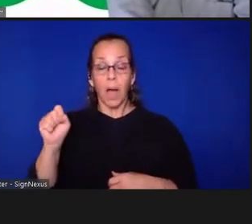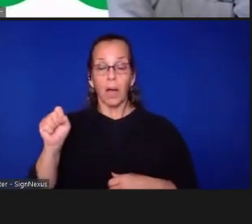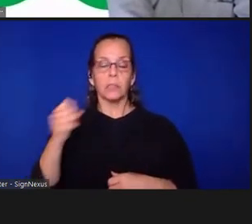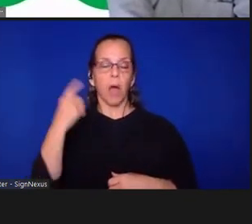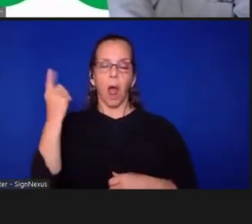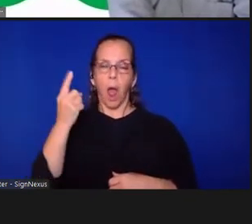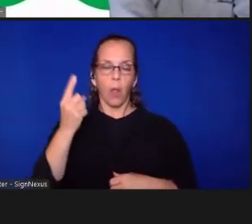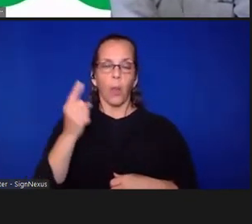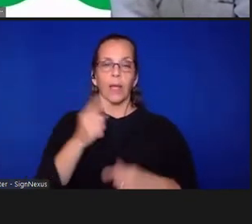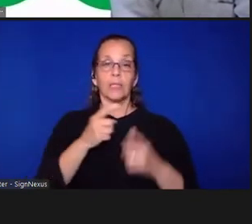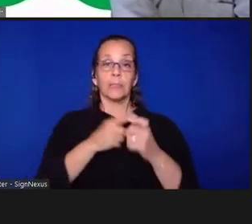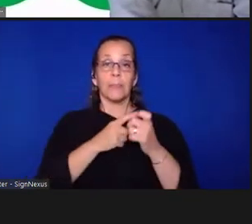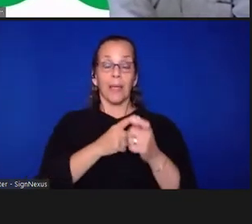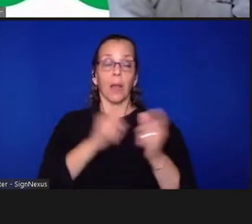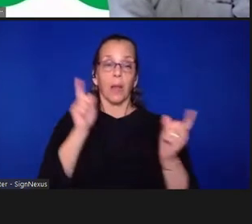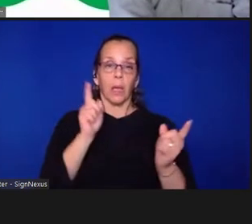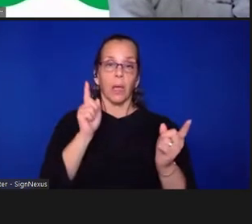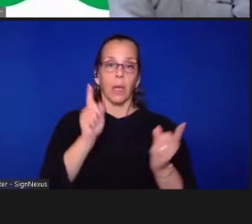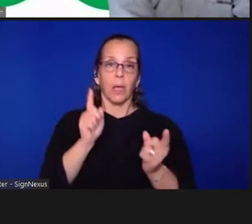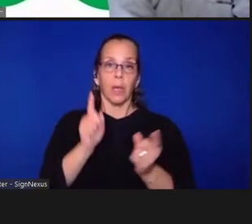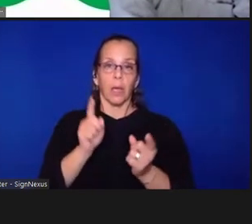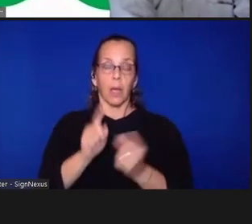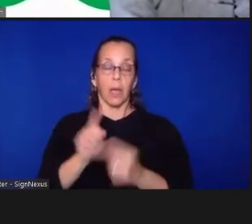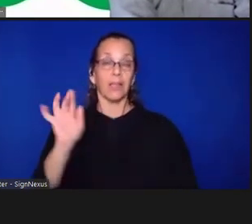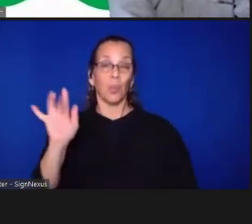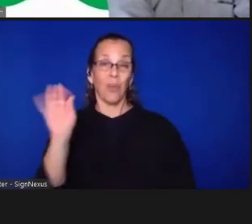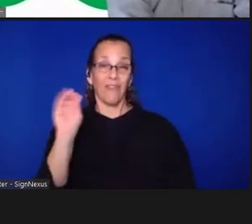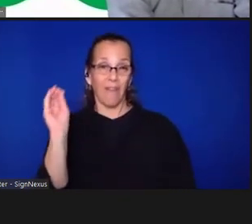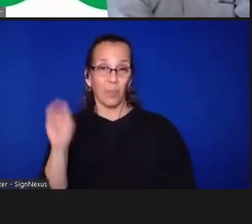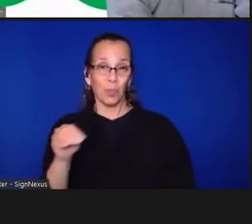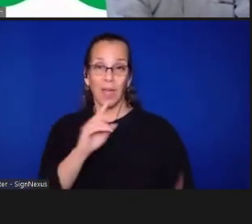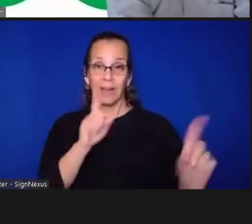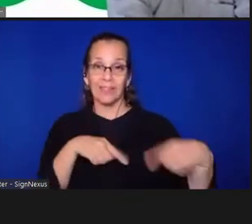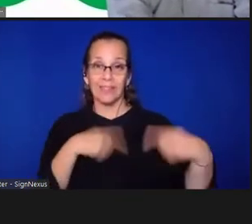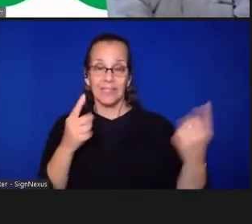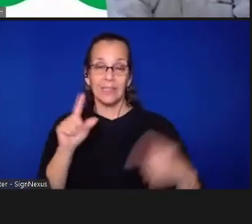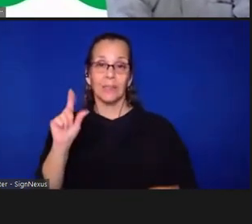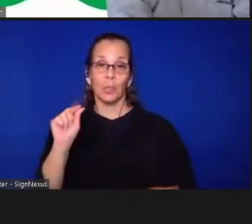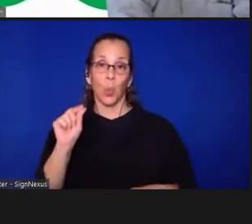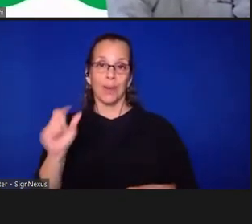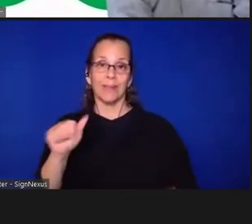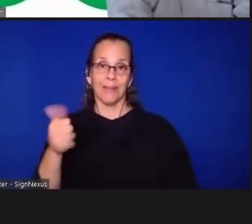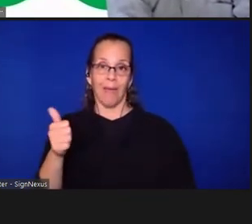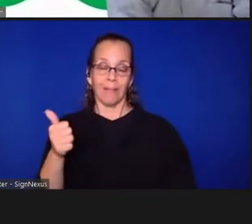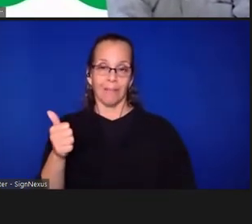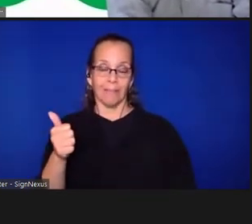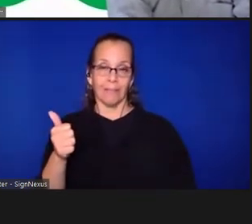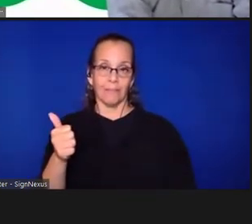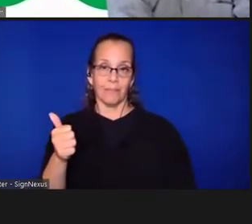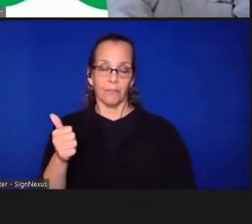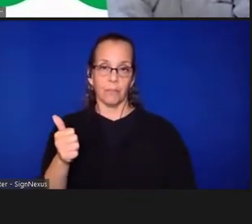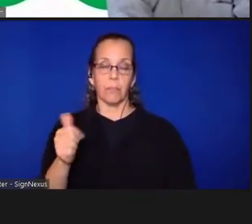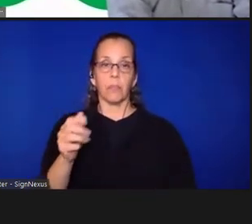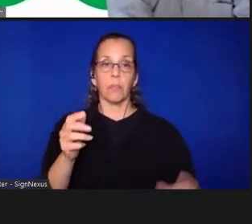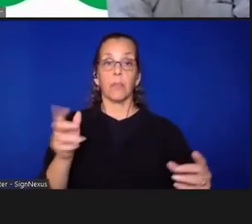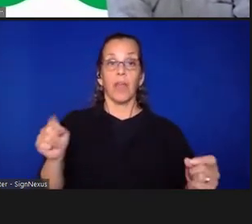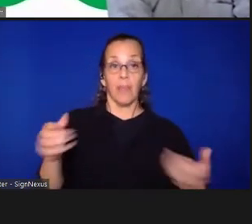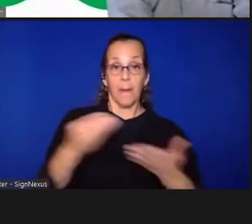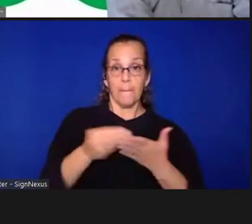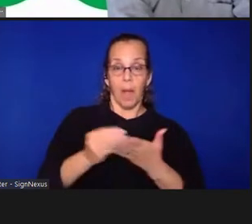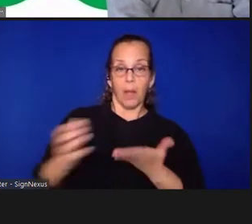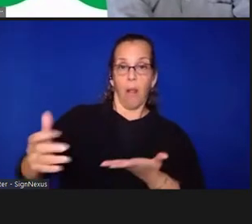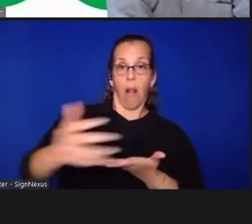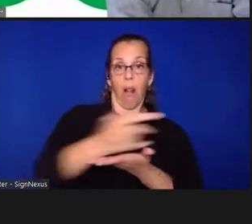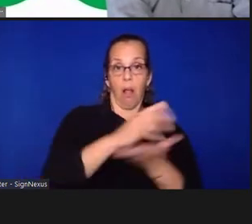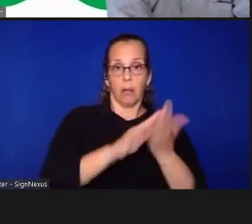speeds within the CBD have declined by 25 and since 2010. the actual funding caused by this program is needed to improve our